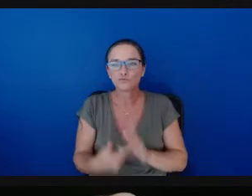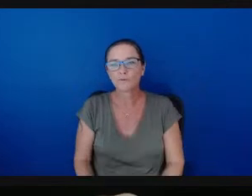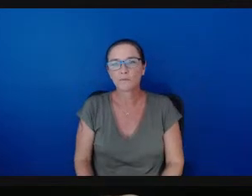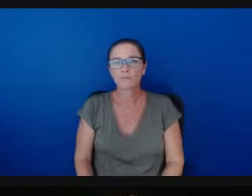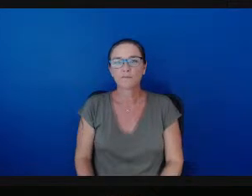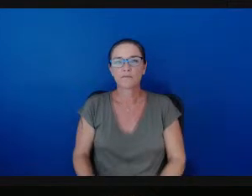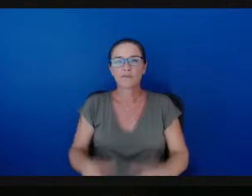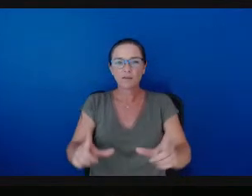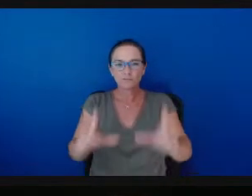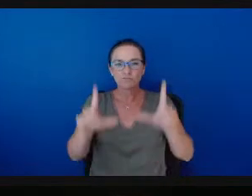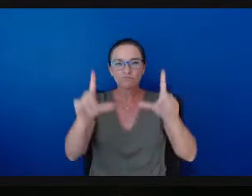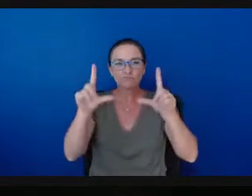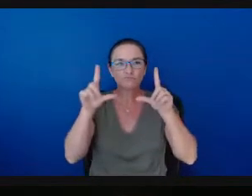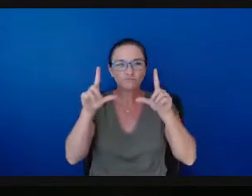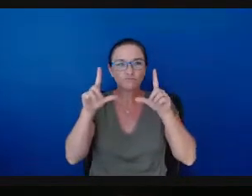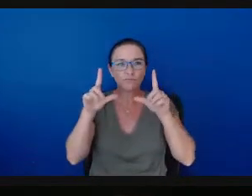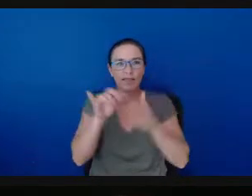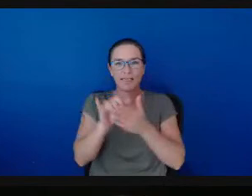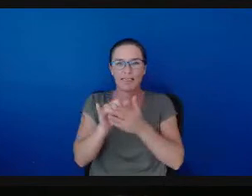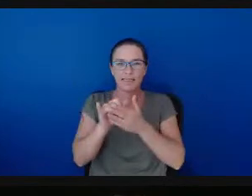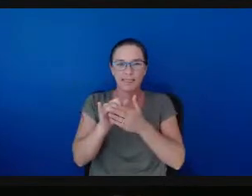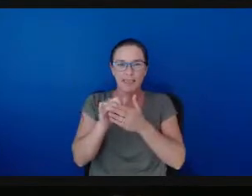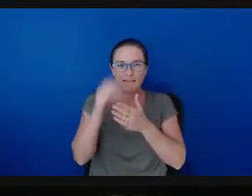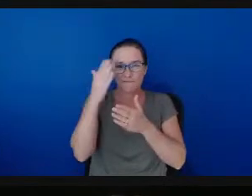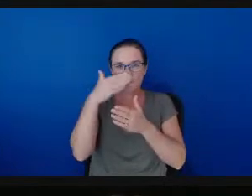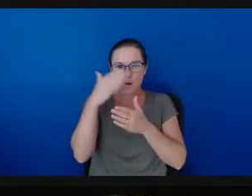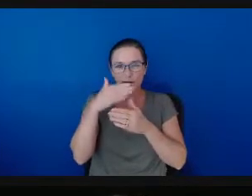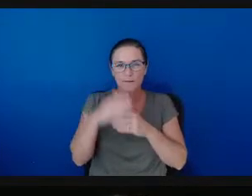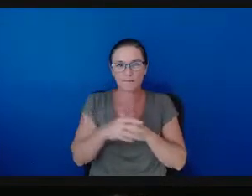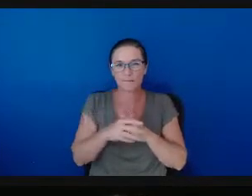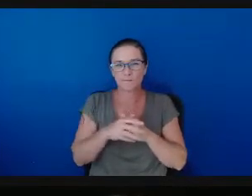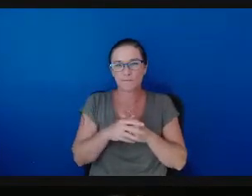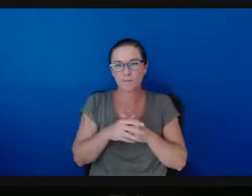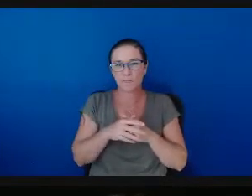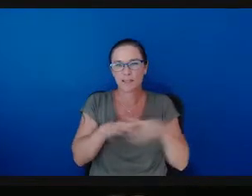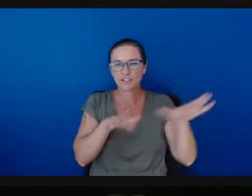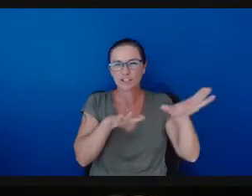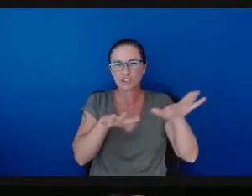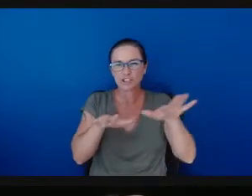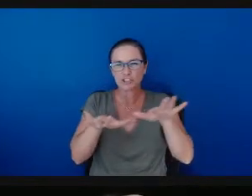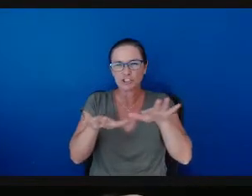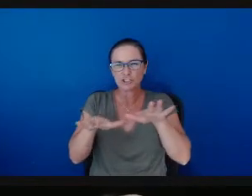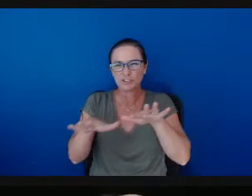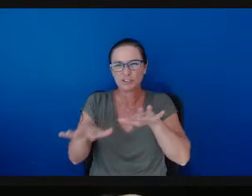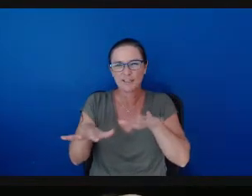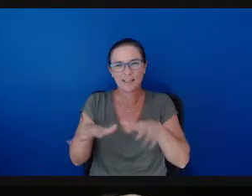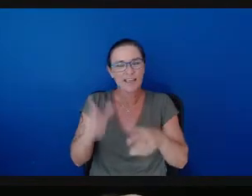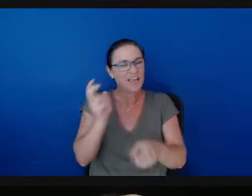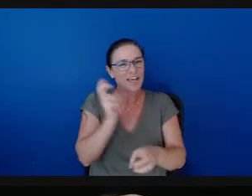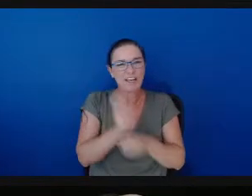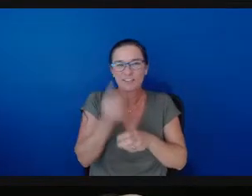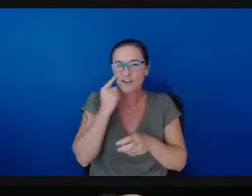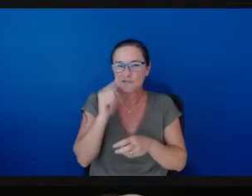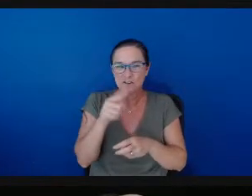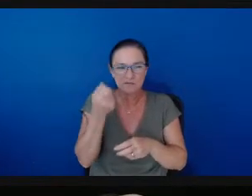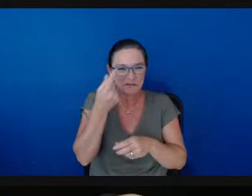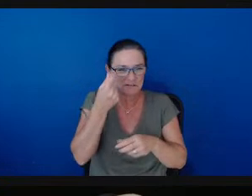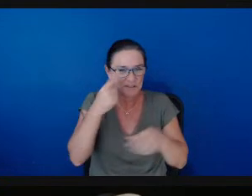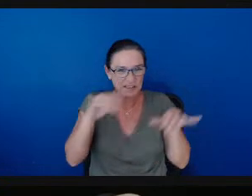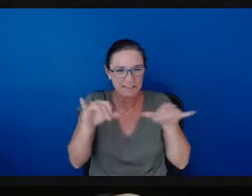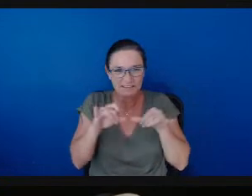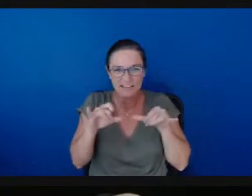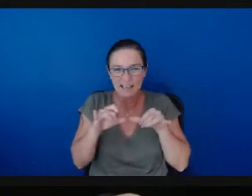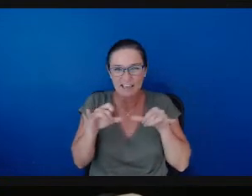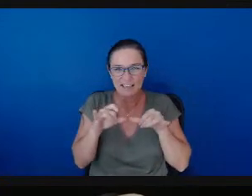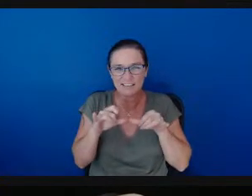that flow front there. Pretty cool. Big sheets. It's hard to really share with you guys the scale of the size of this thing. It's something we'll have